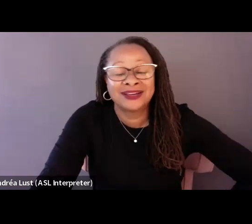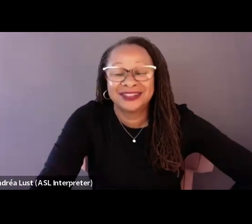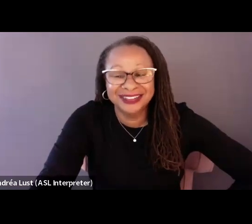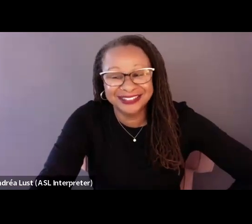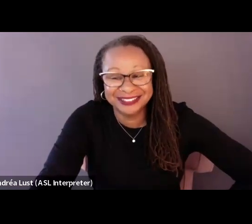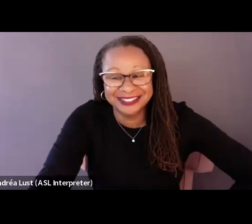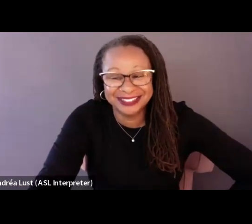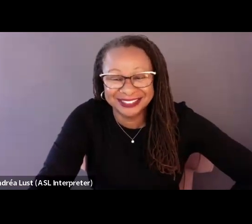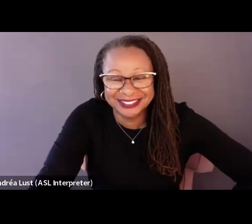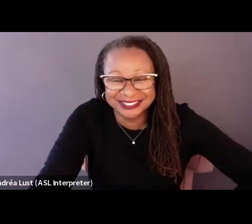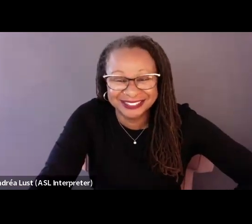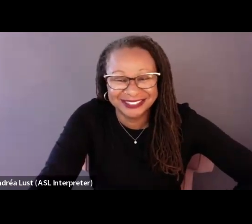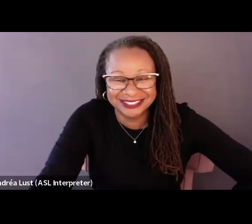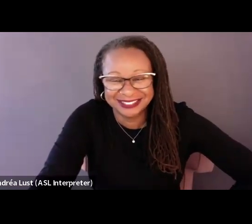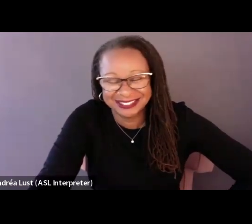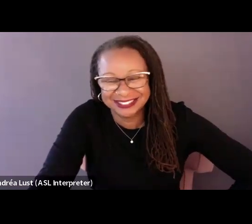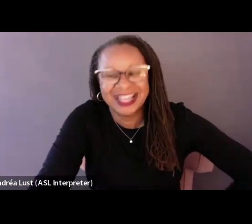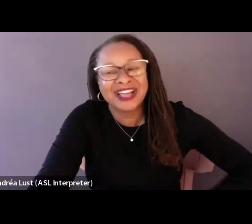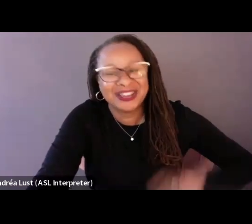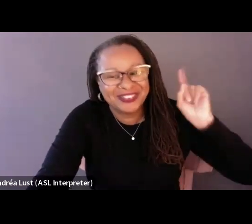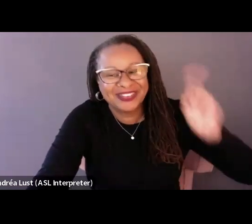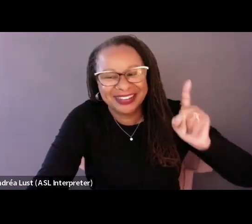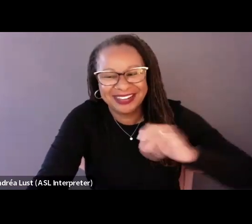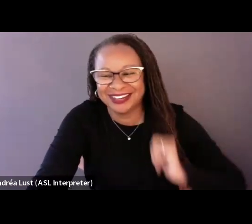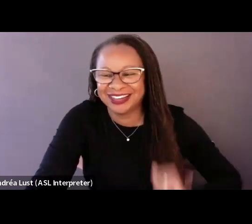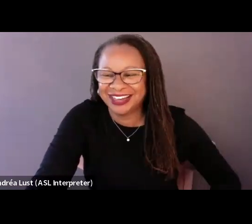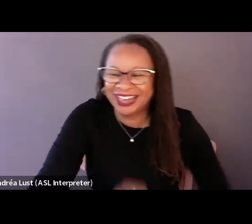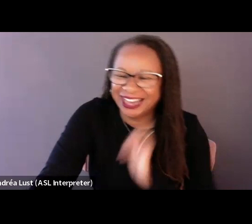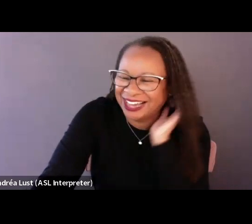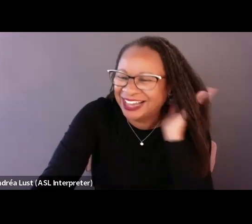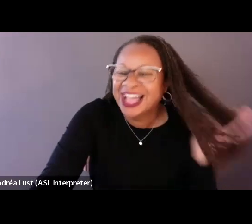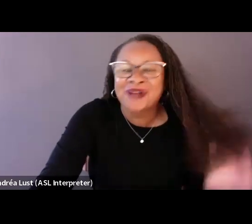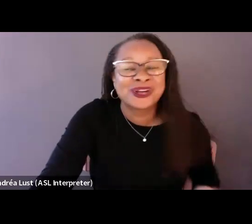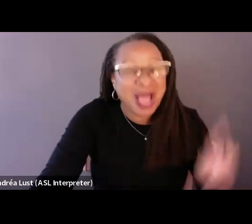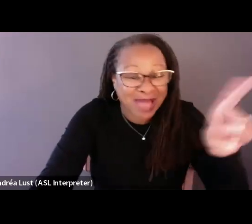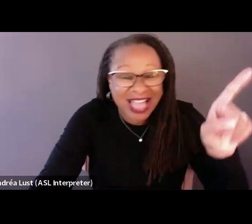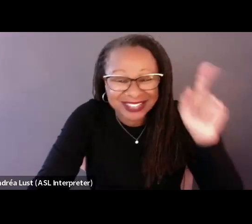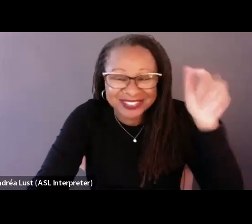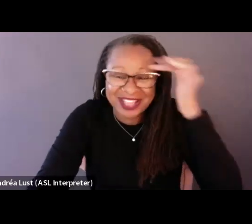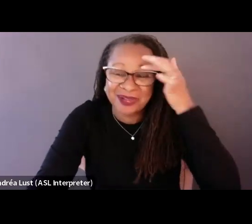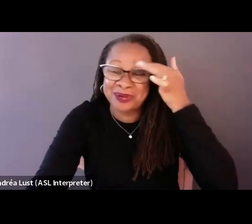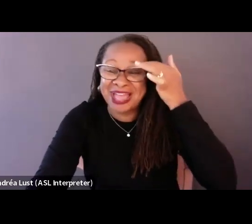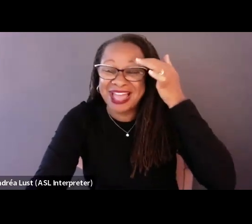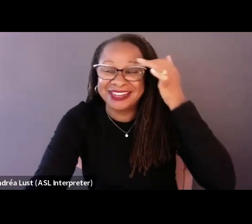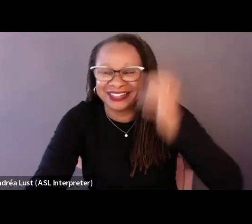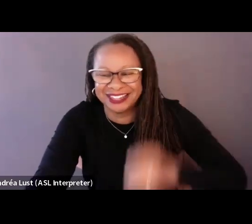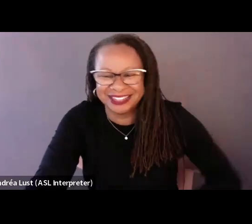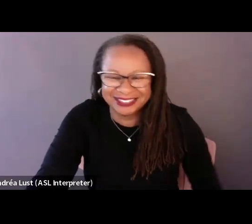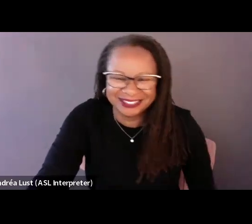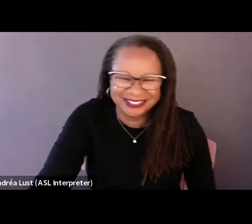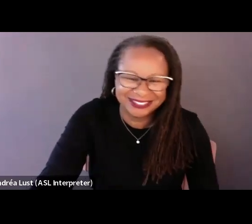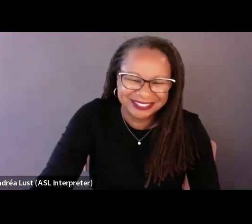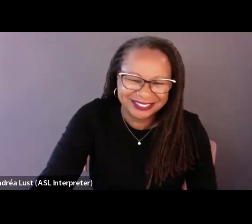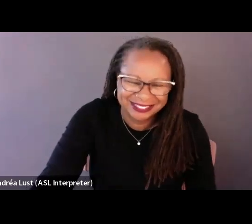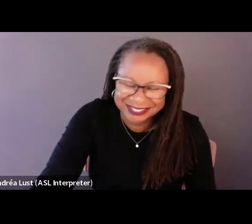Emma? Emma. We're all mad. We're like, stop. Okay. We're not mad. Don't tell her we're mad. Also, did